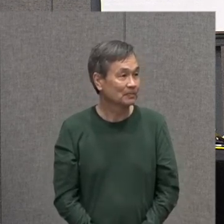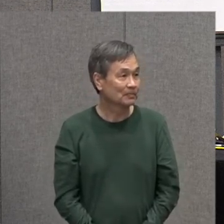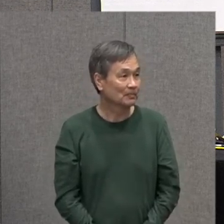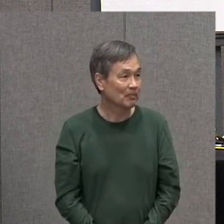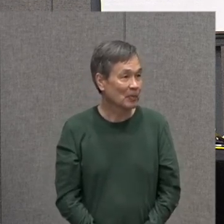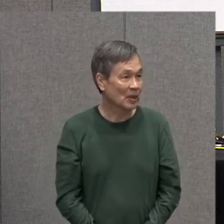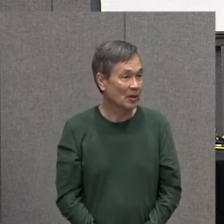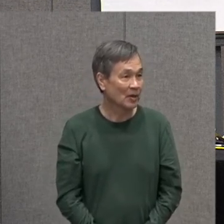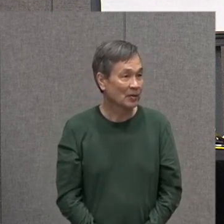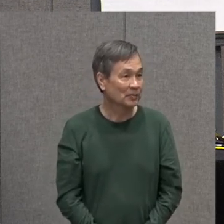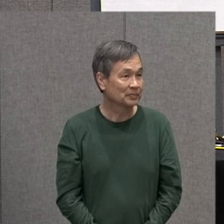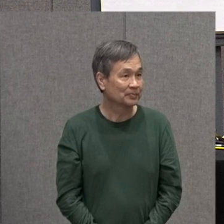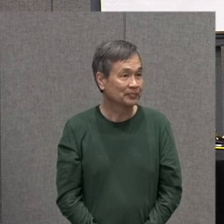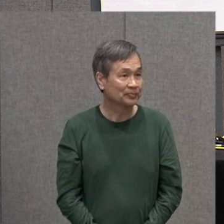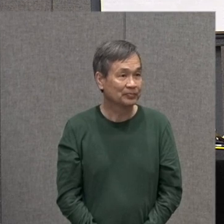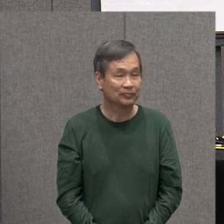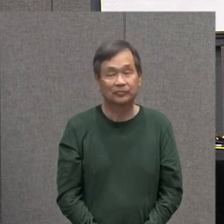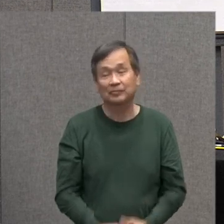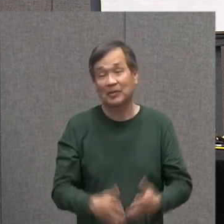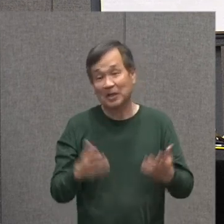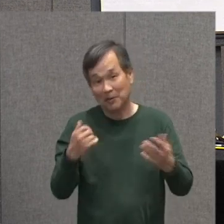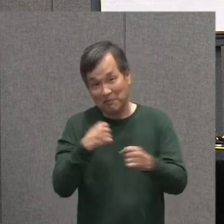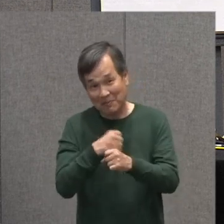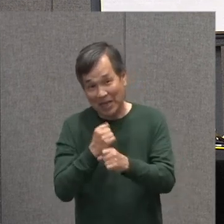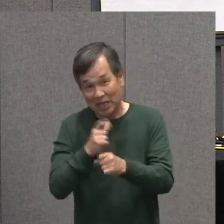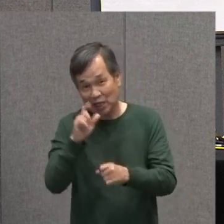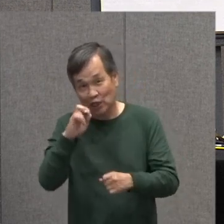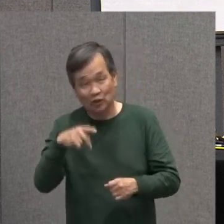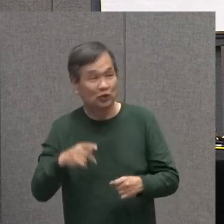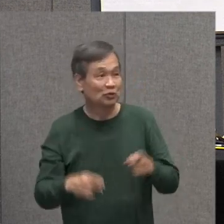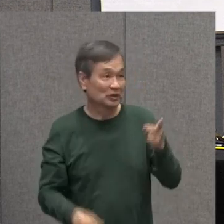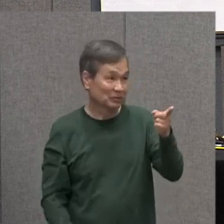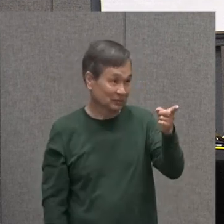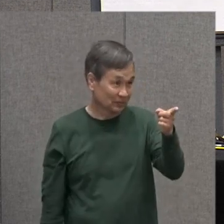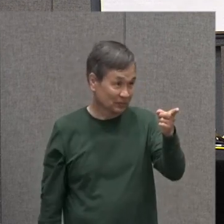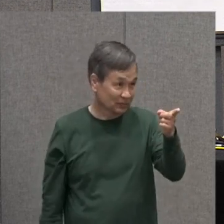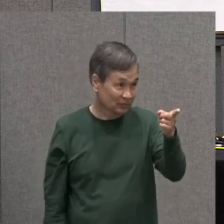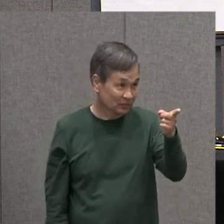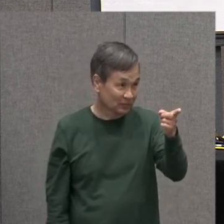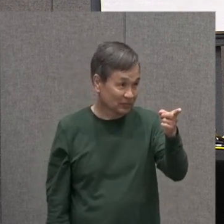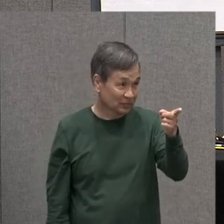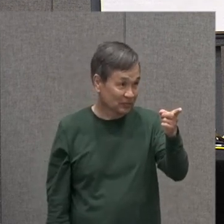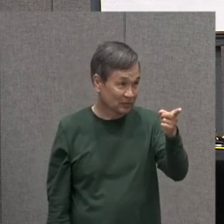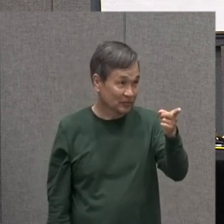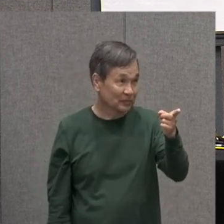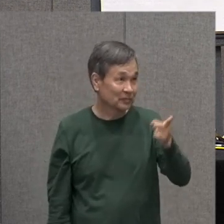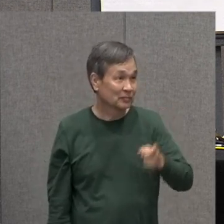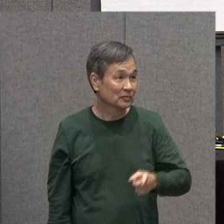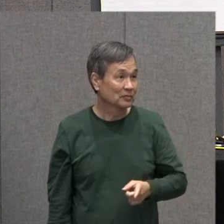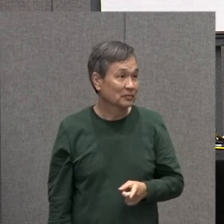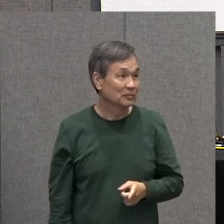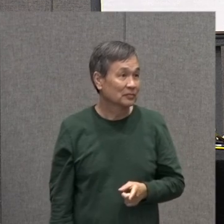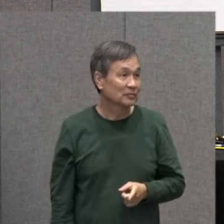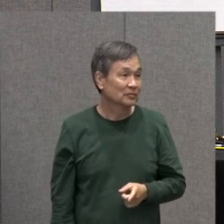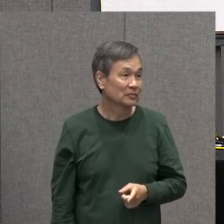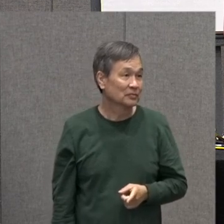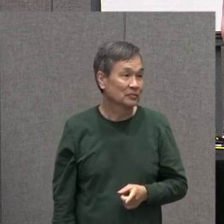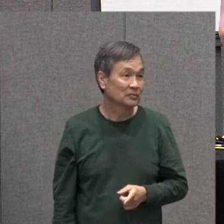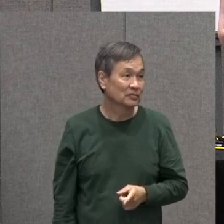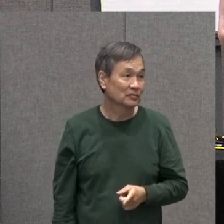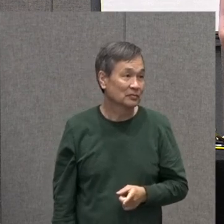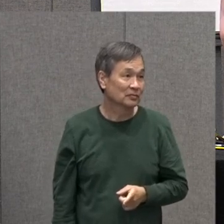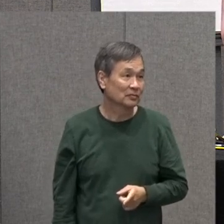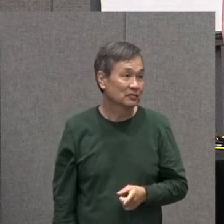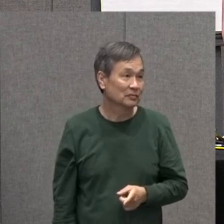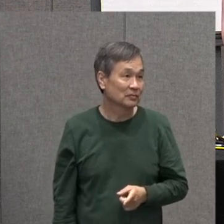of different ways you could make loops. I could take my two edges and just stick them together like this. I could staple it.